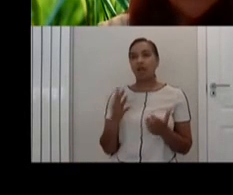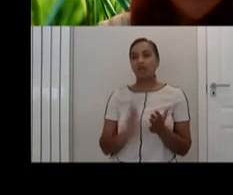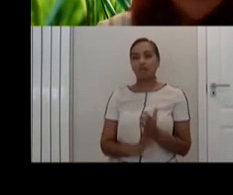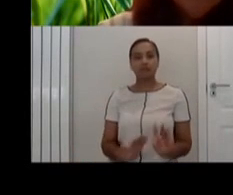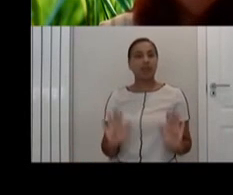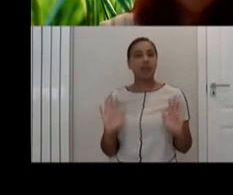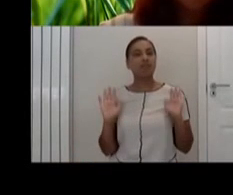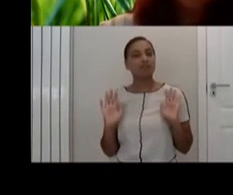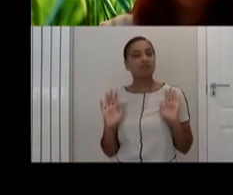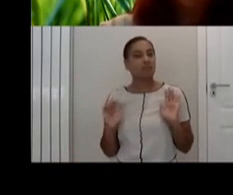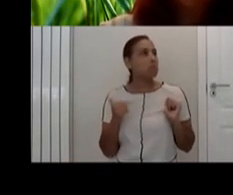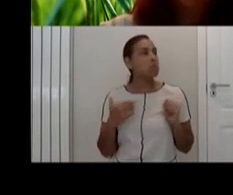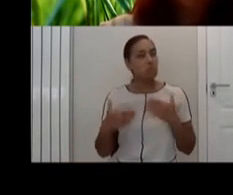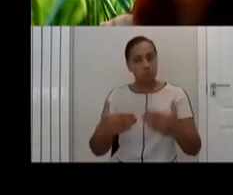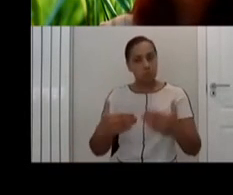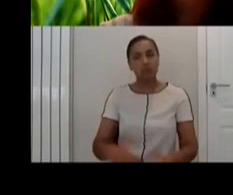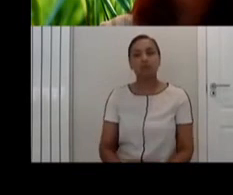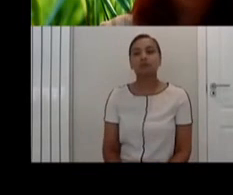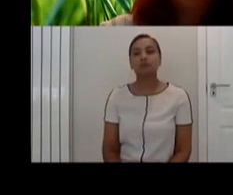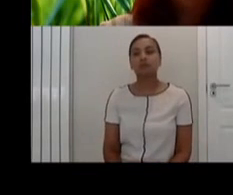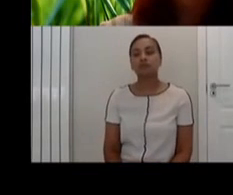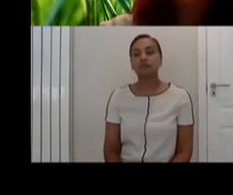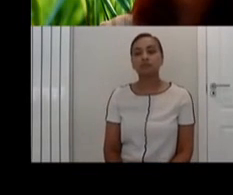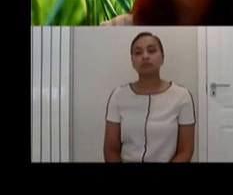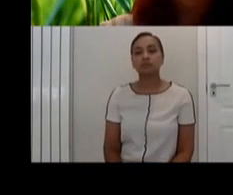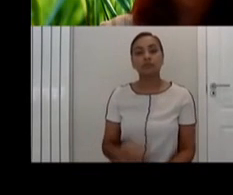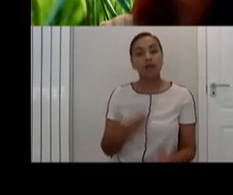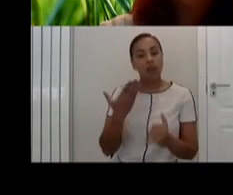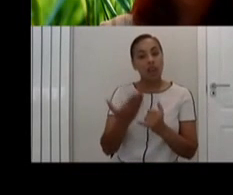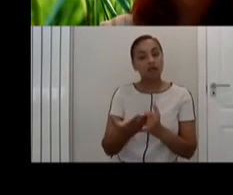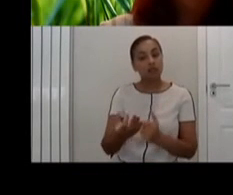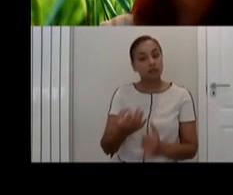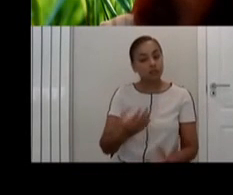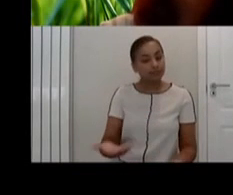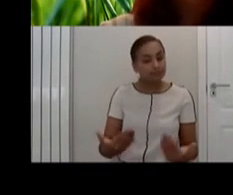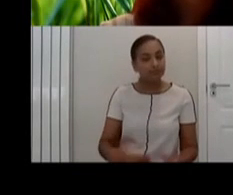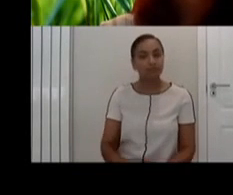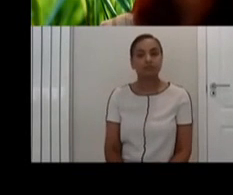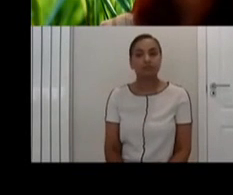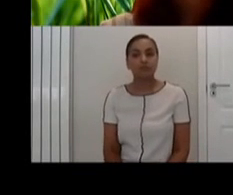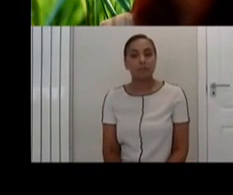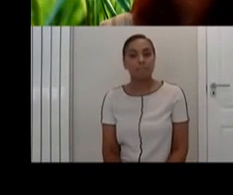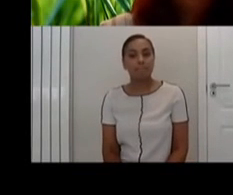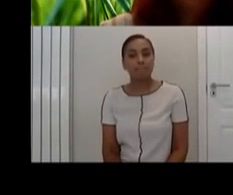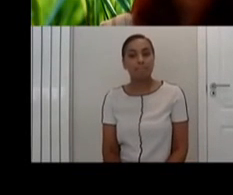myself, because we've come to the last question. Any last comments on the chat?